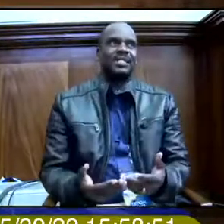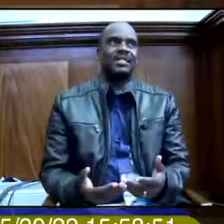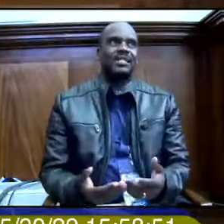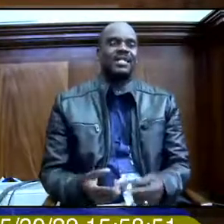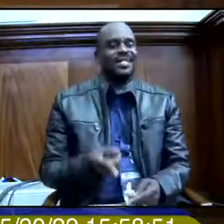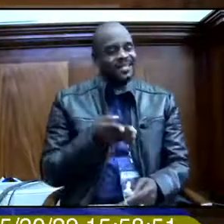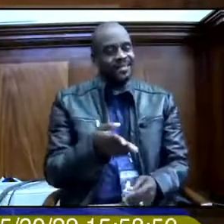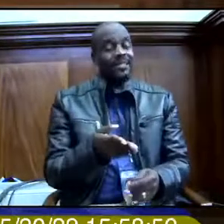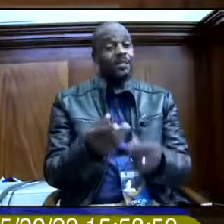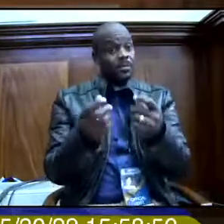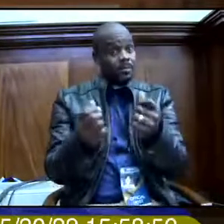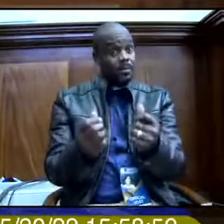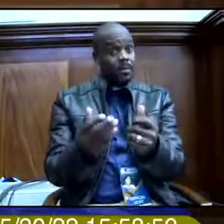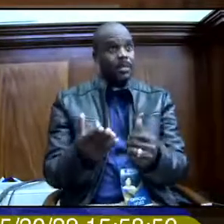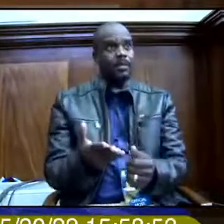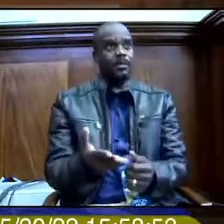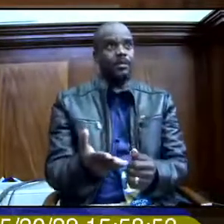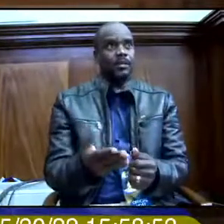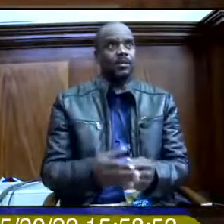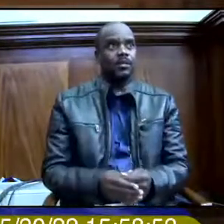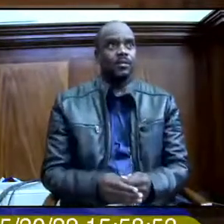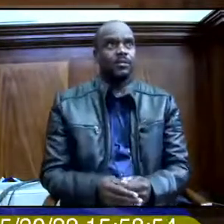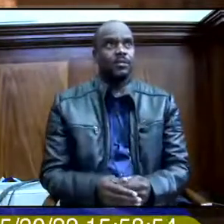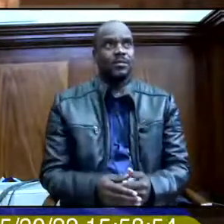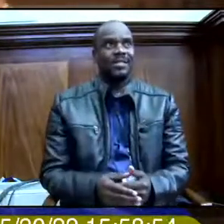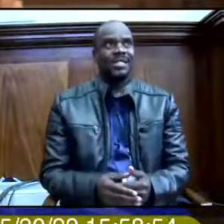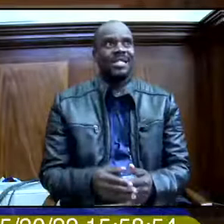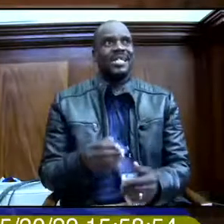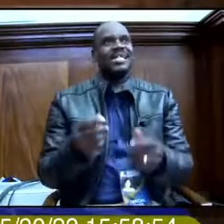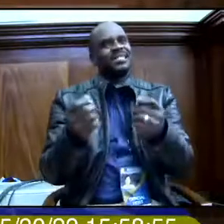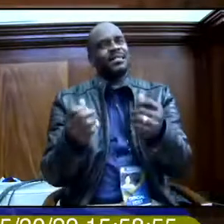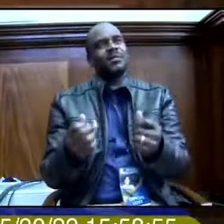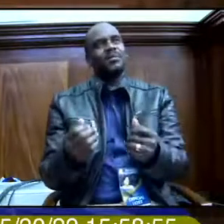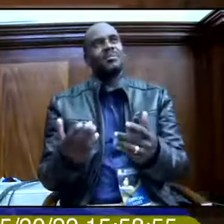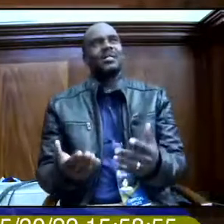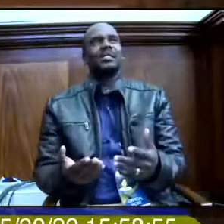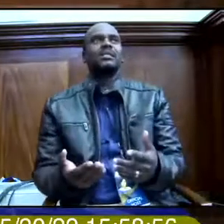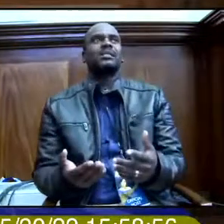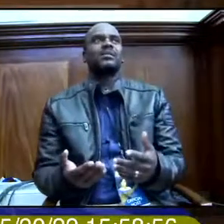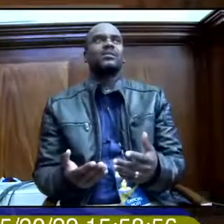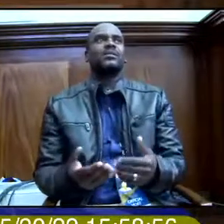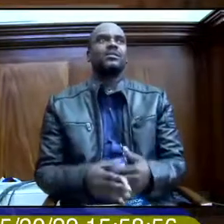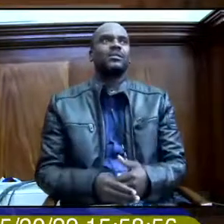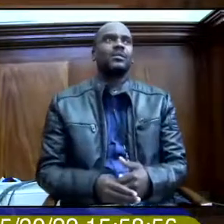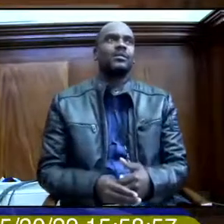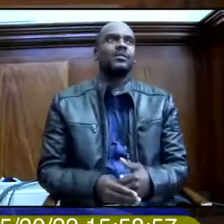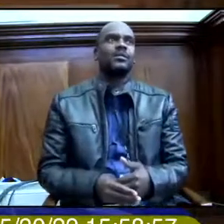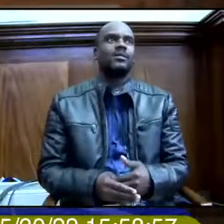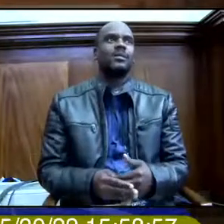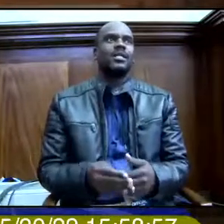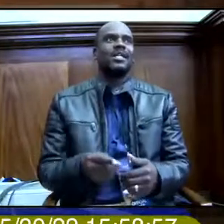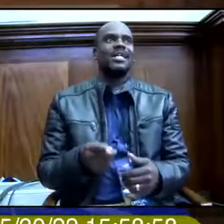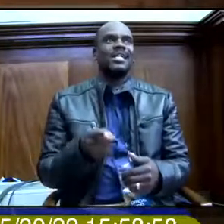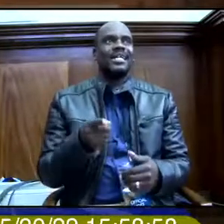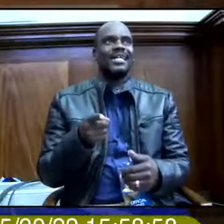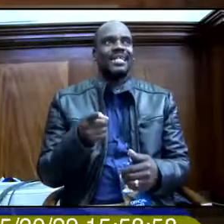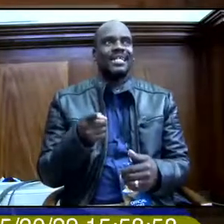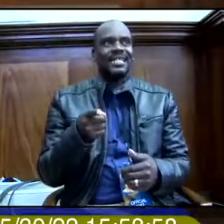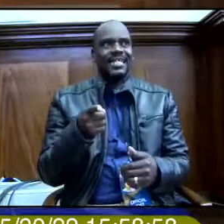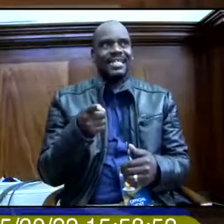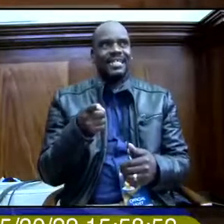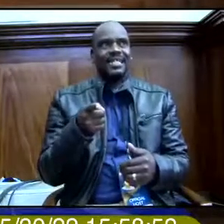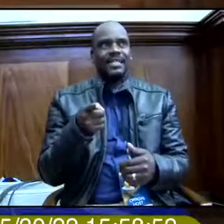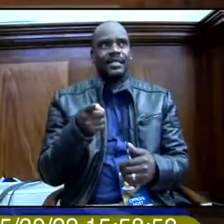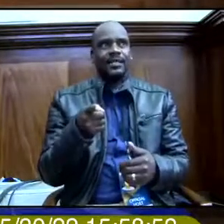budget cut you go to education for instance it's budget cut in terms of infrastructure and the mean and the and